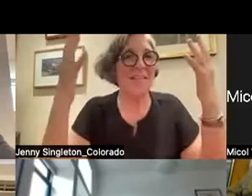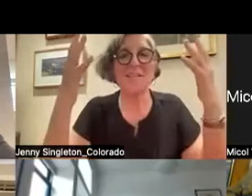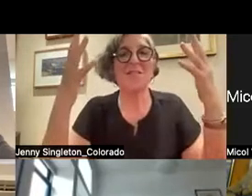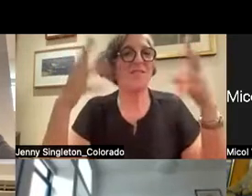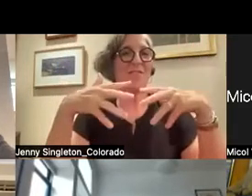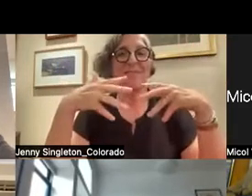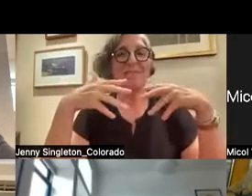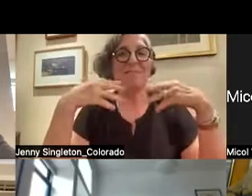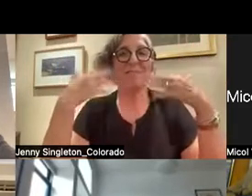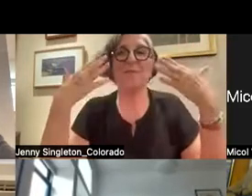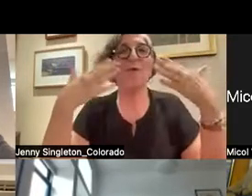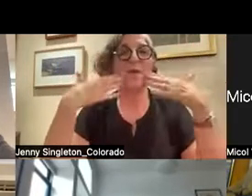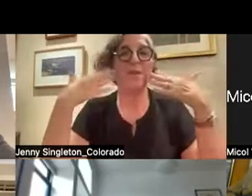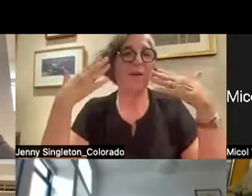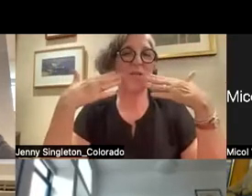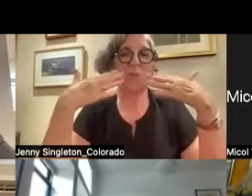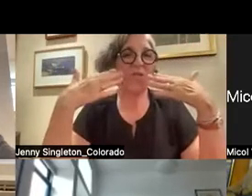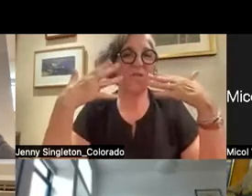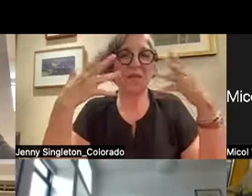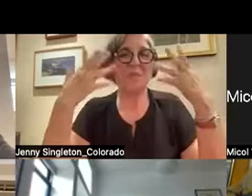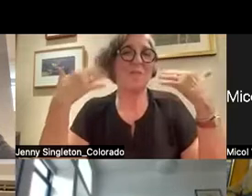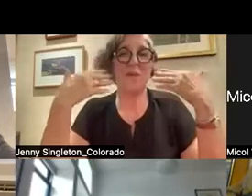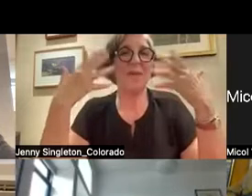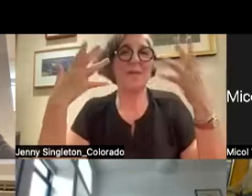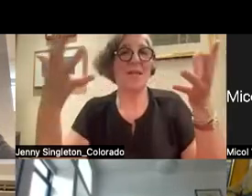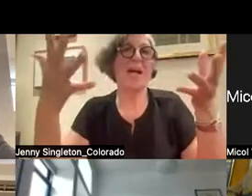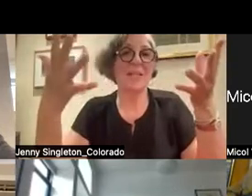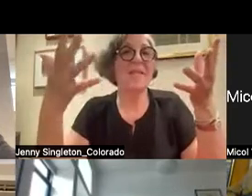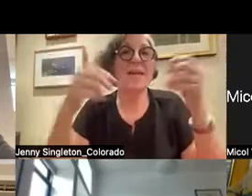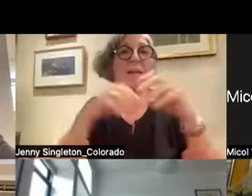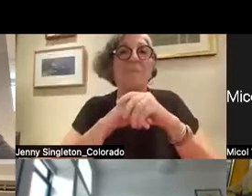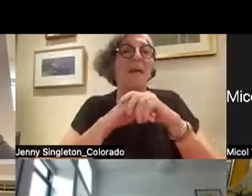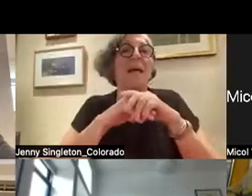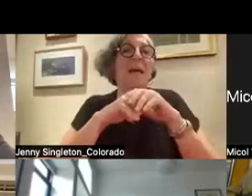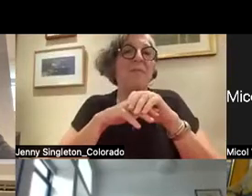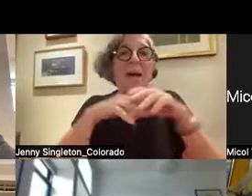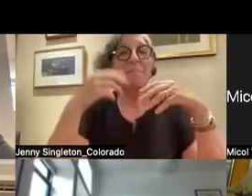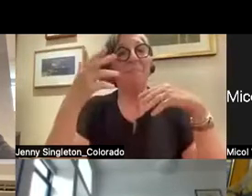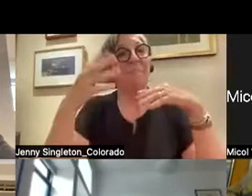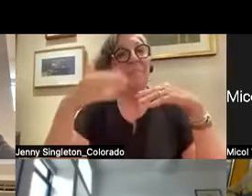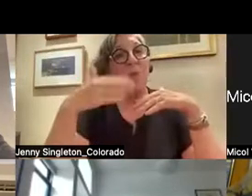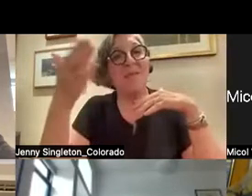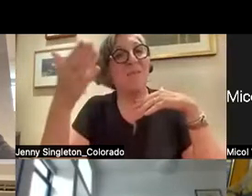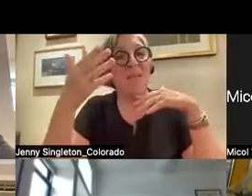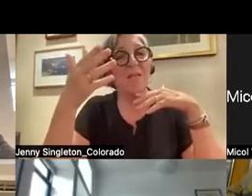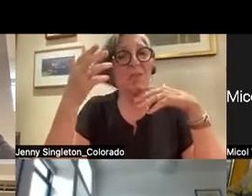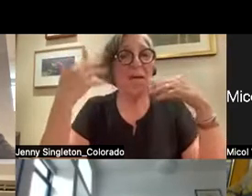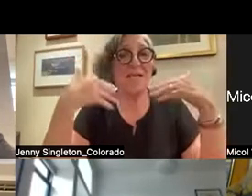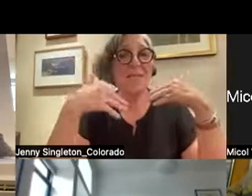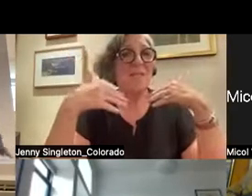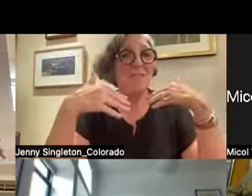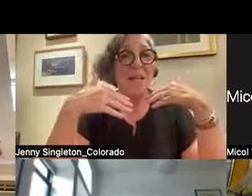earliest ancestors, before our speech developed, we signed, and that when